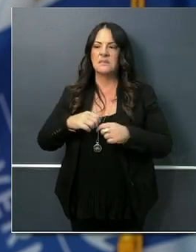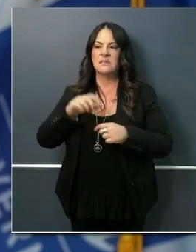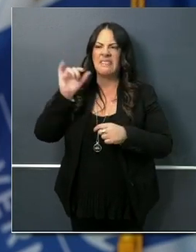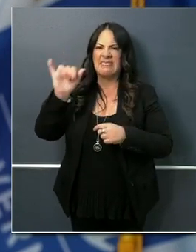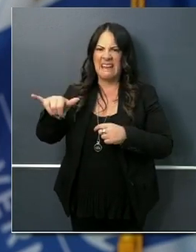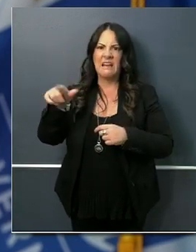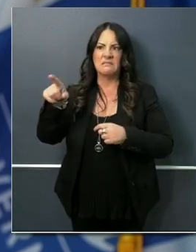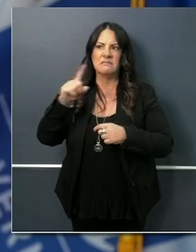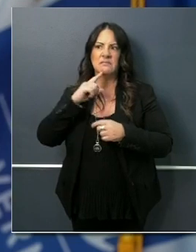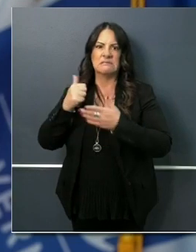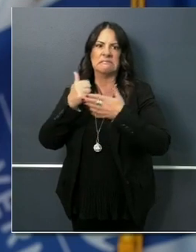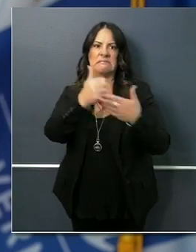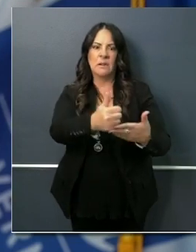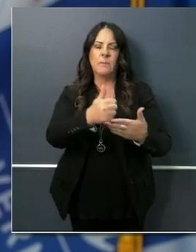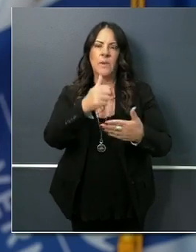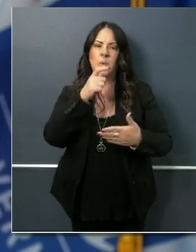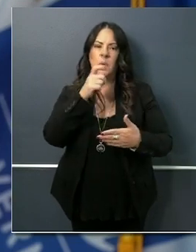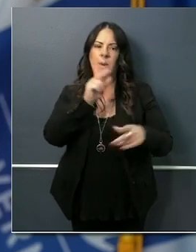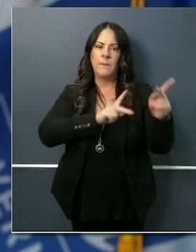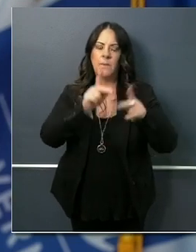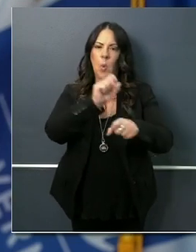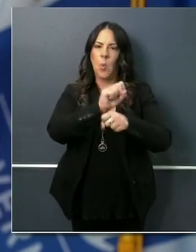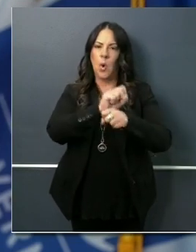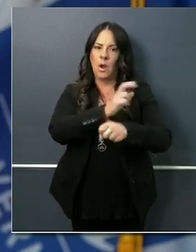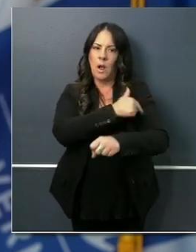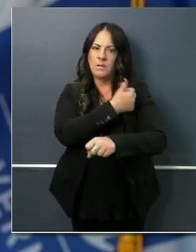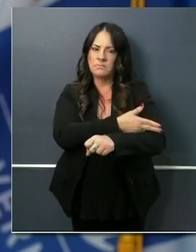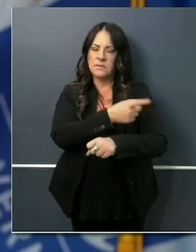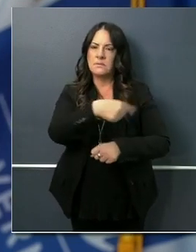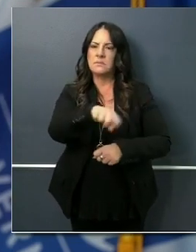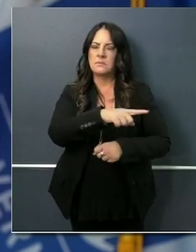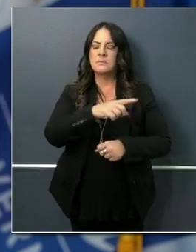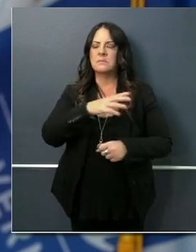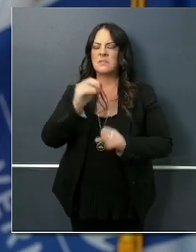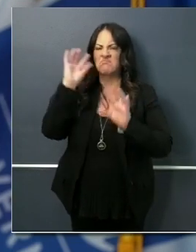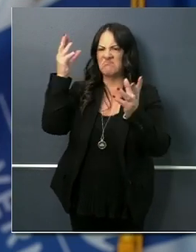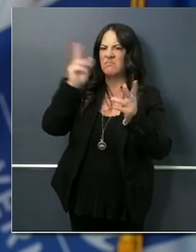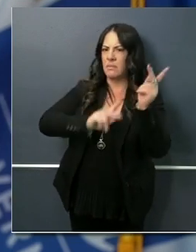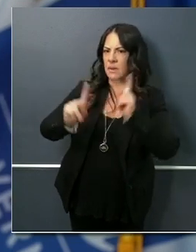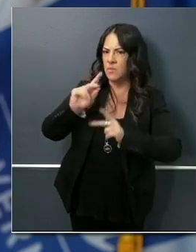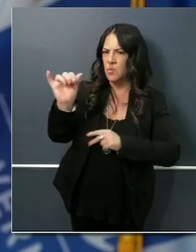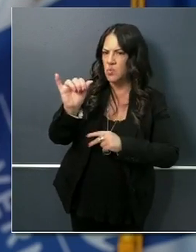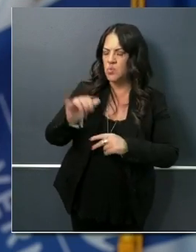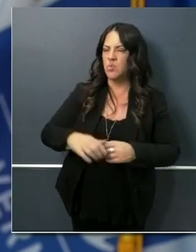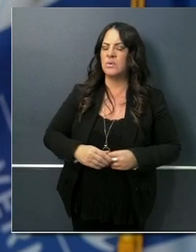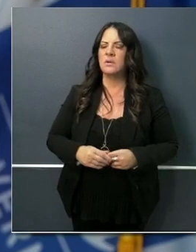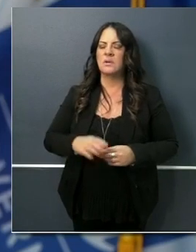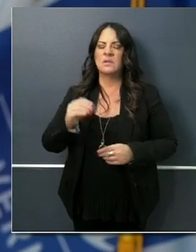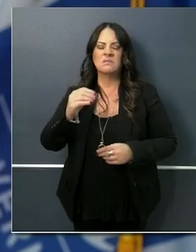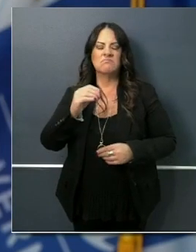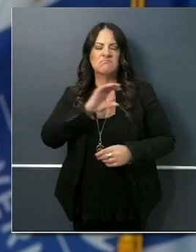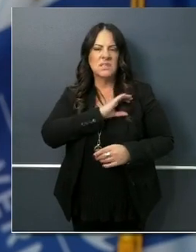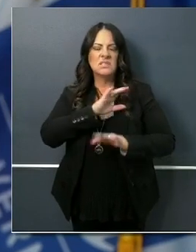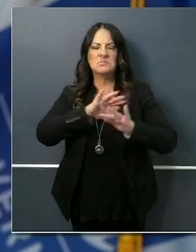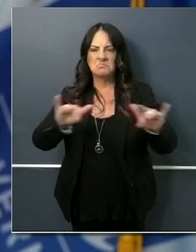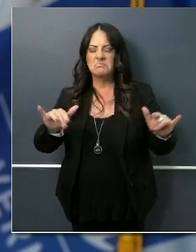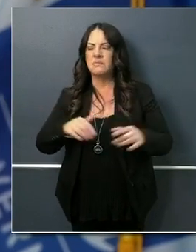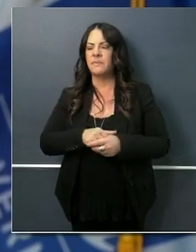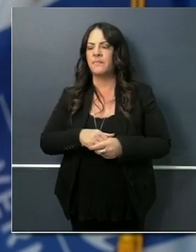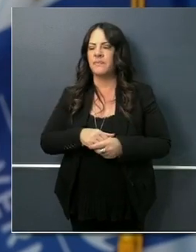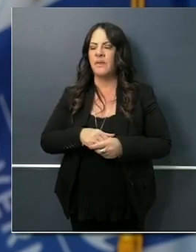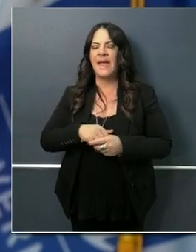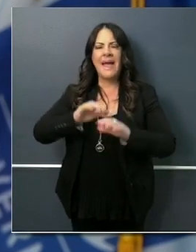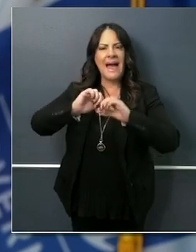first-line healthcare workers and other first responders. Through that process, we have done a number of things